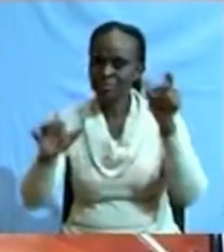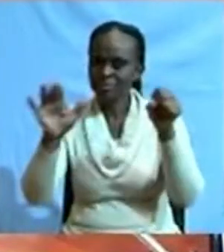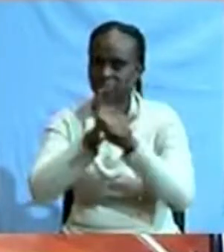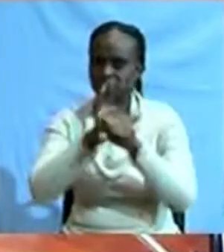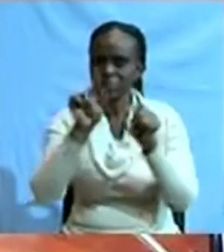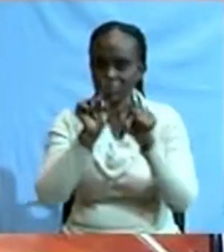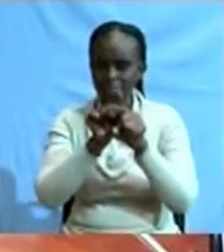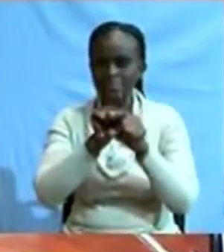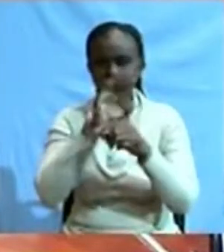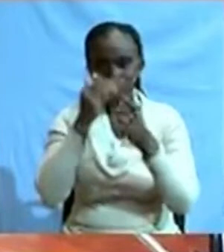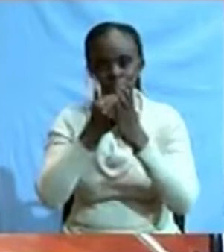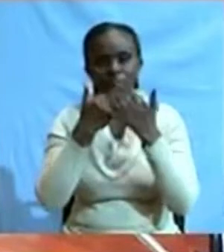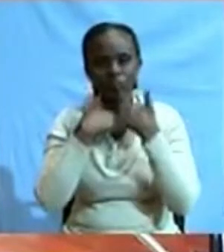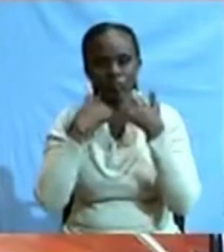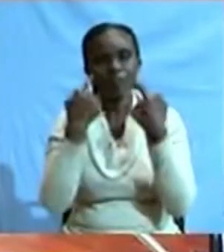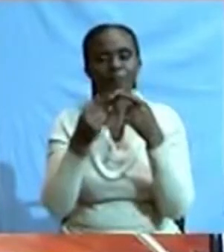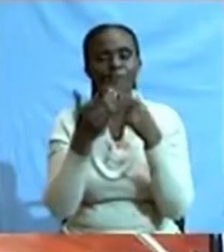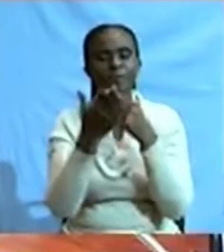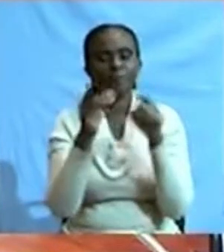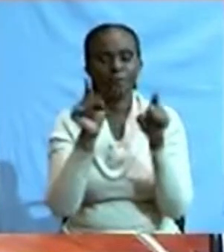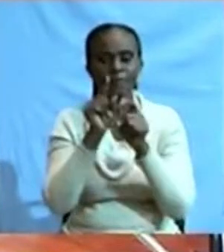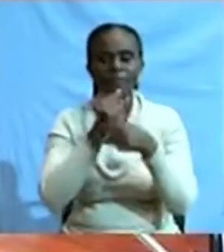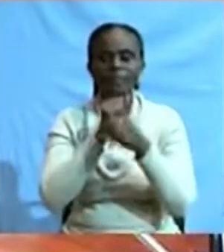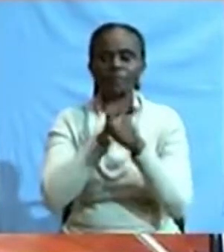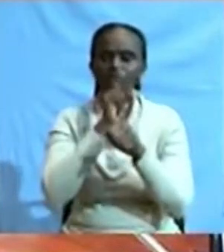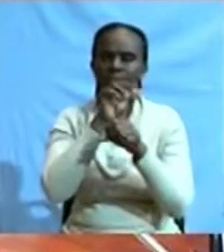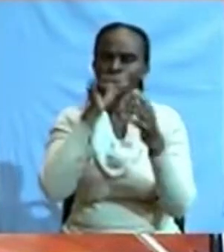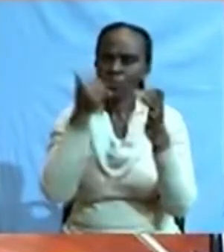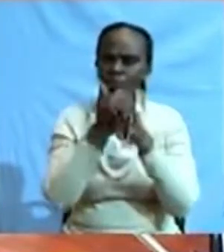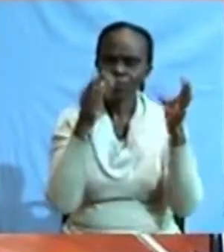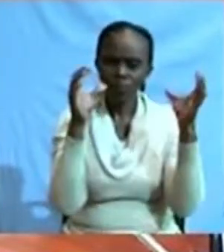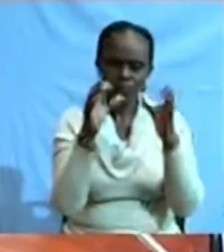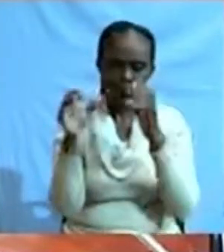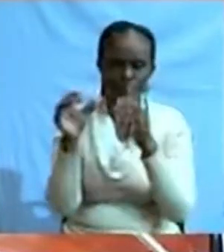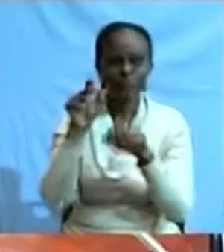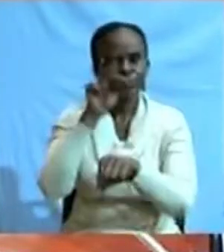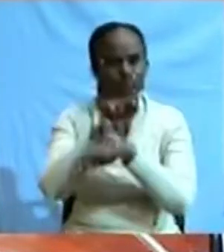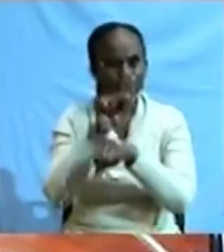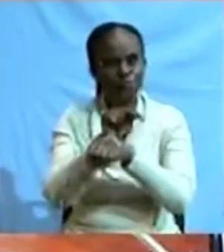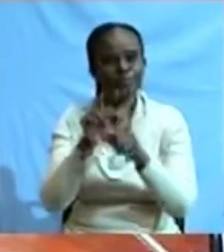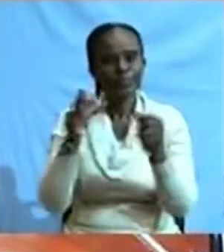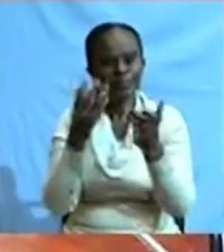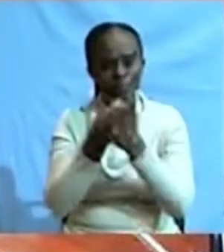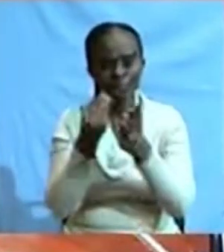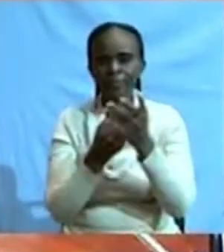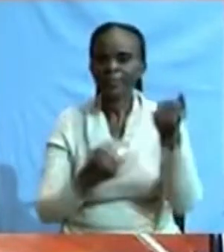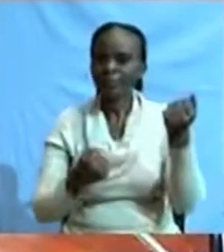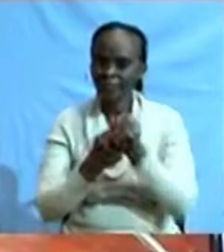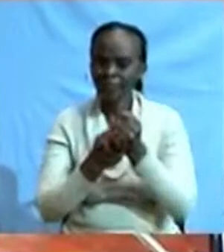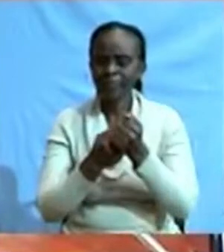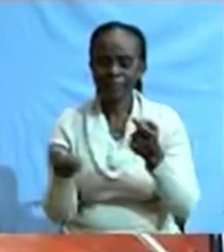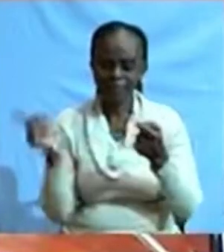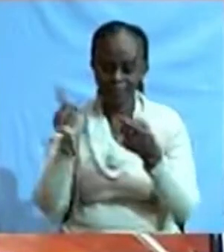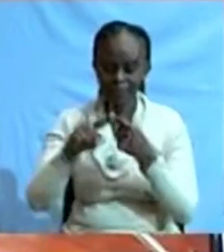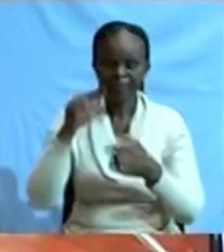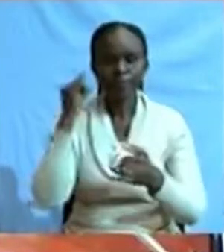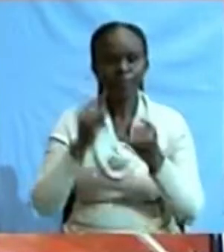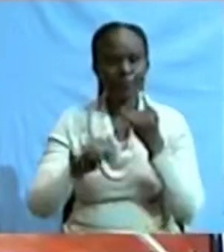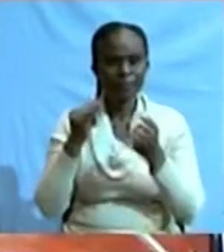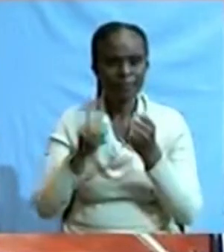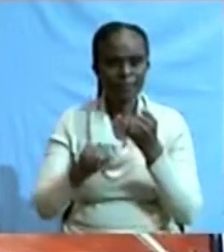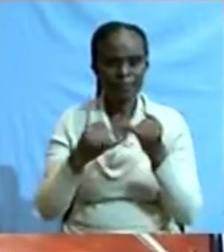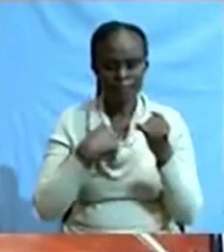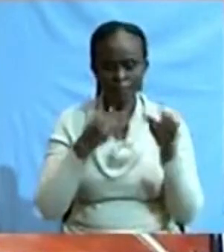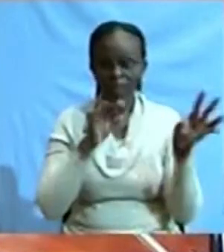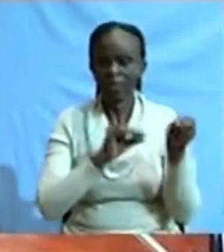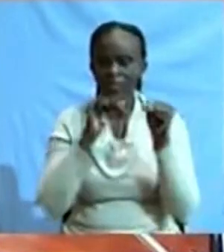has been undertaken and ensure that community projects are fully funded to completion. I'll